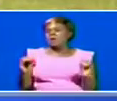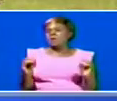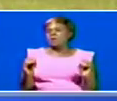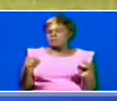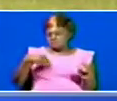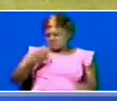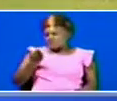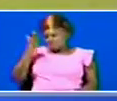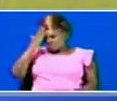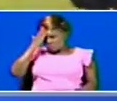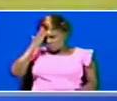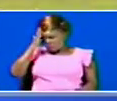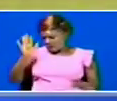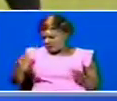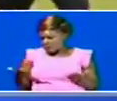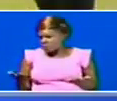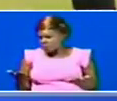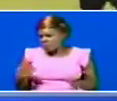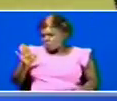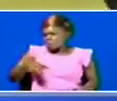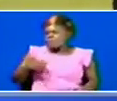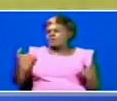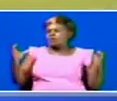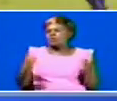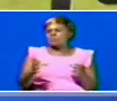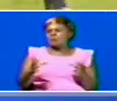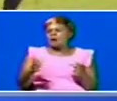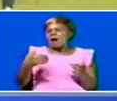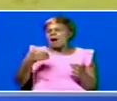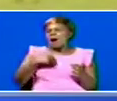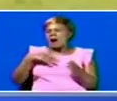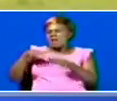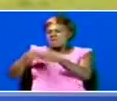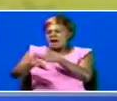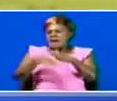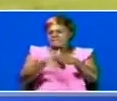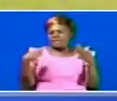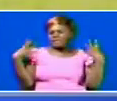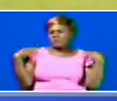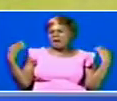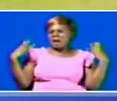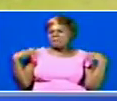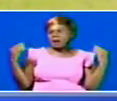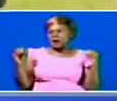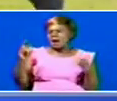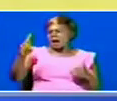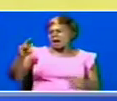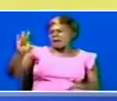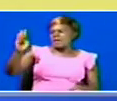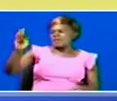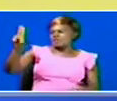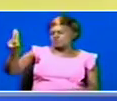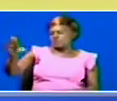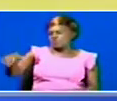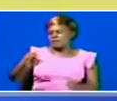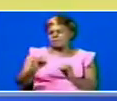is our understanding here on Checkpoint that the women themselves do not always have access to the training grounds. That's the RFUEA grounds. And